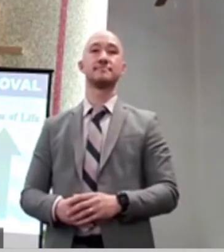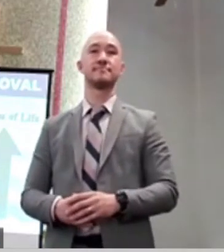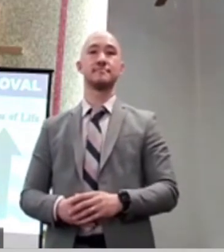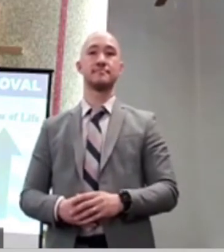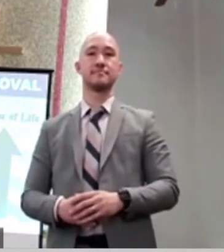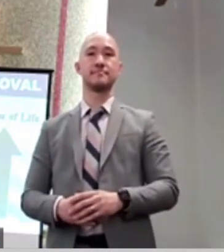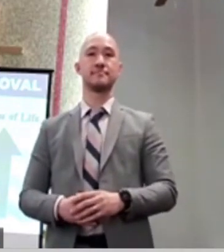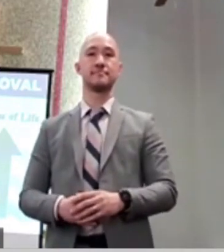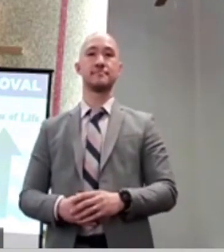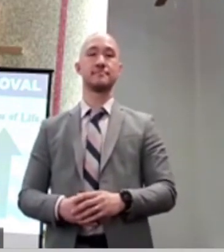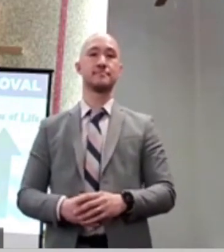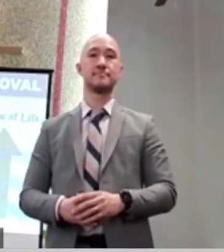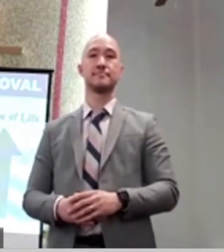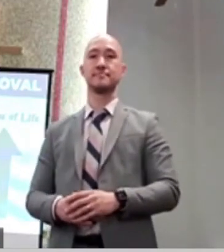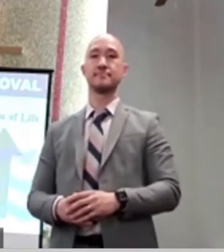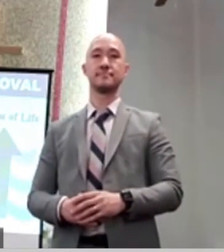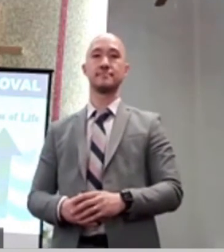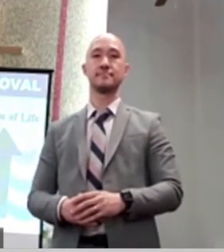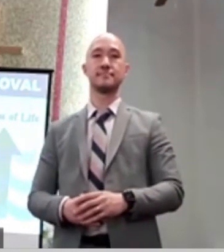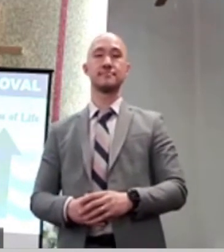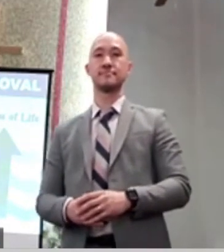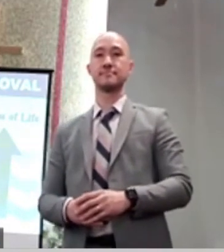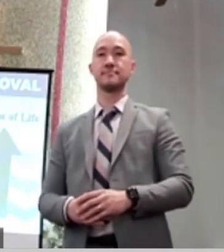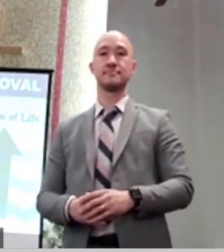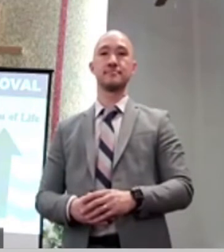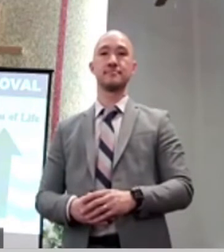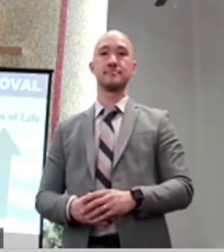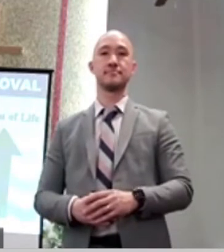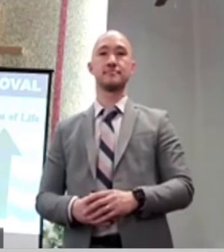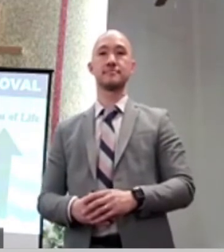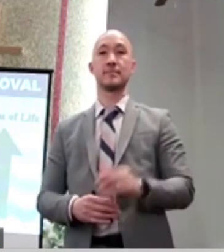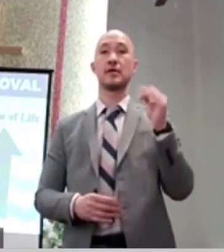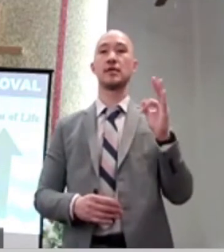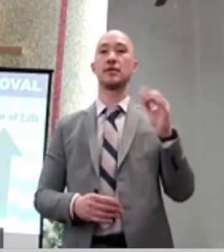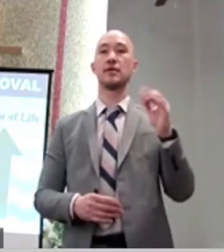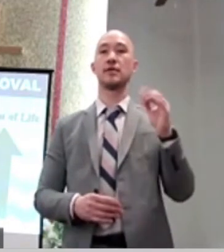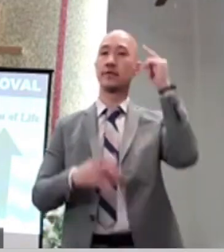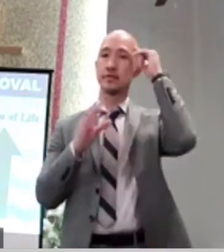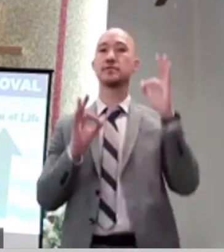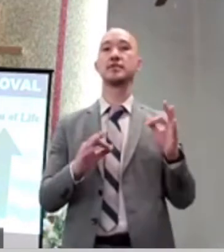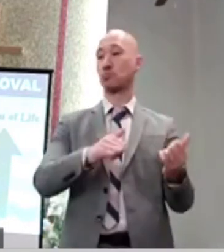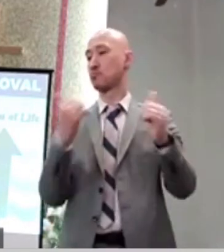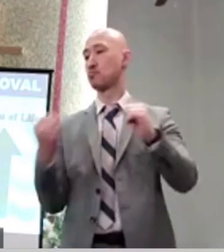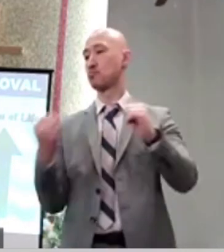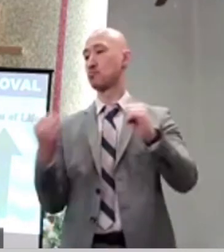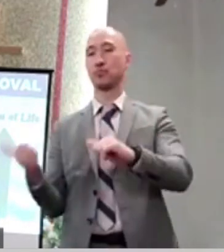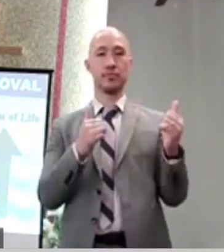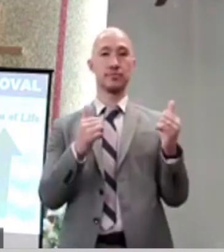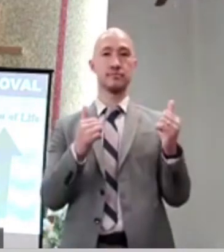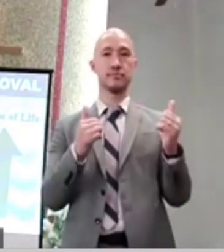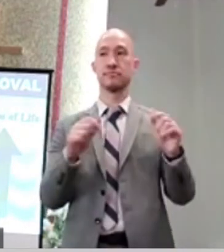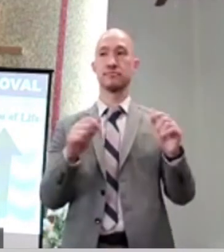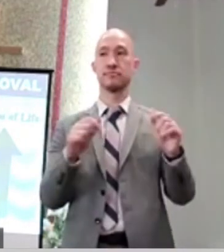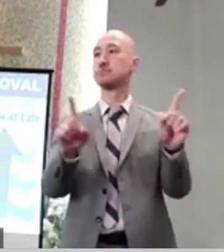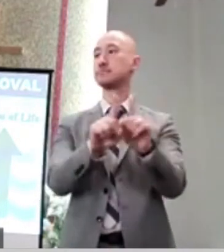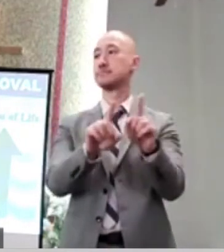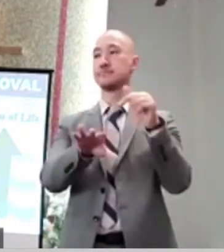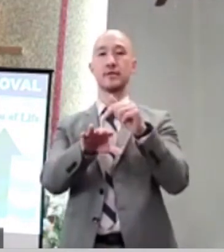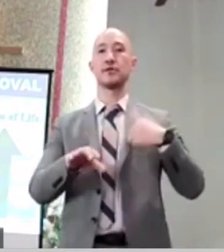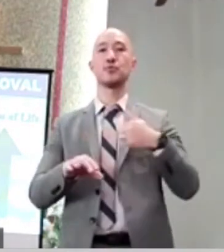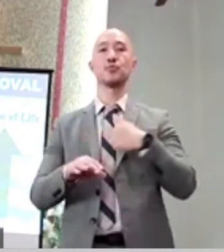says, be given of that one Spirit to drink. And that all happens when we get baptized. We're united to Christ in a death like